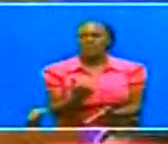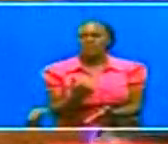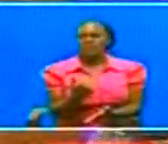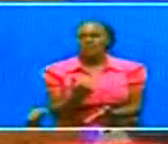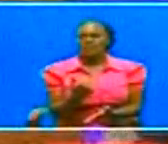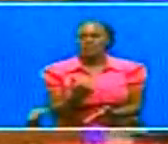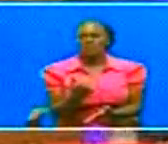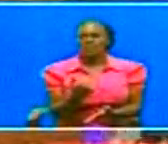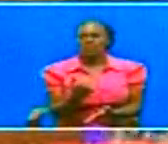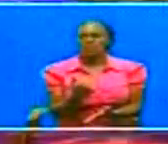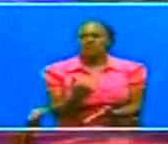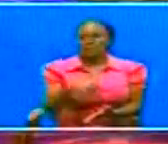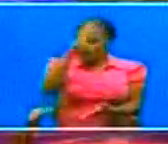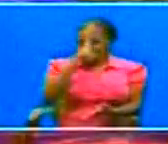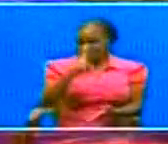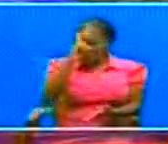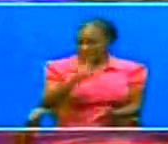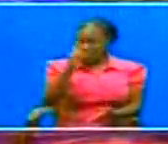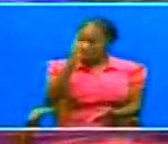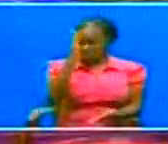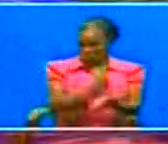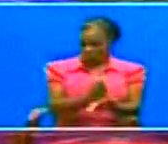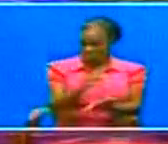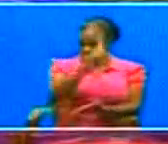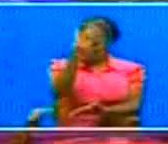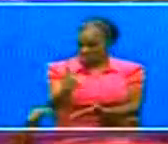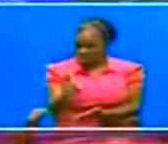so. Seriously? Yeah.